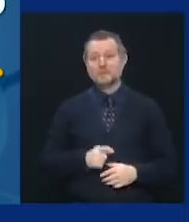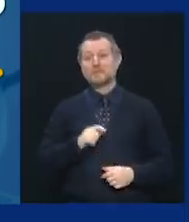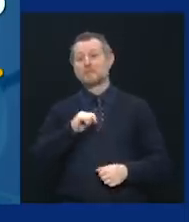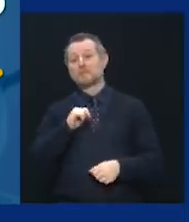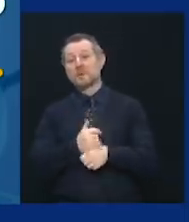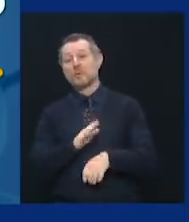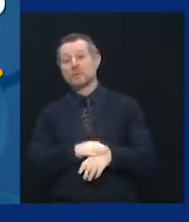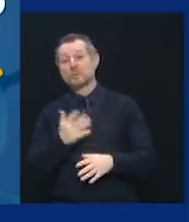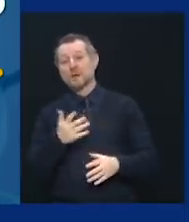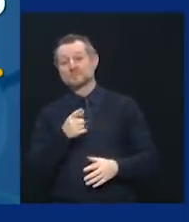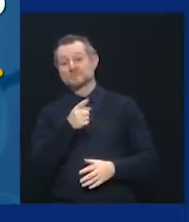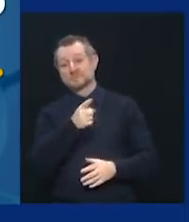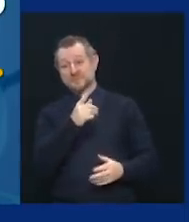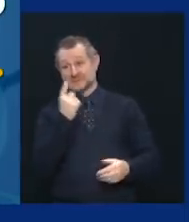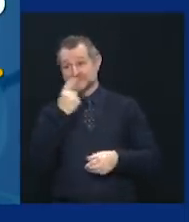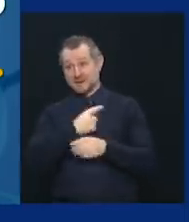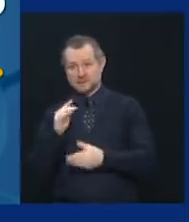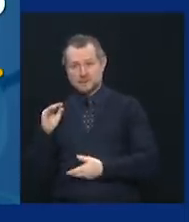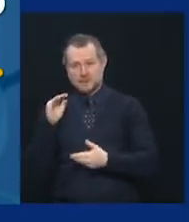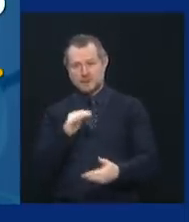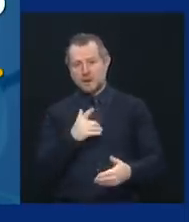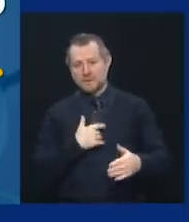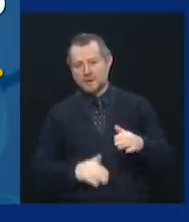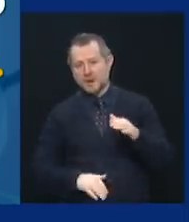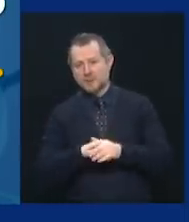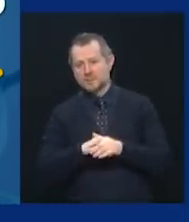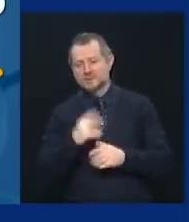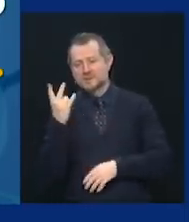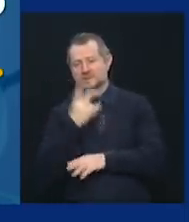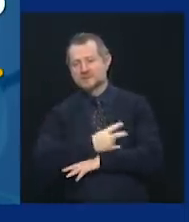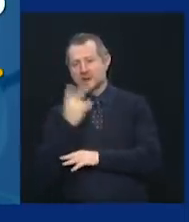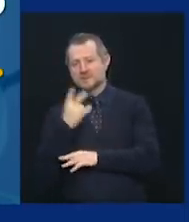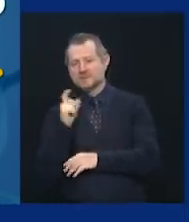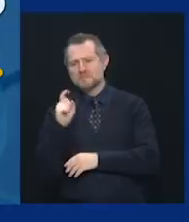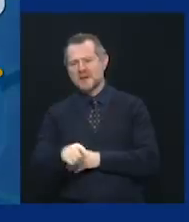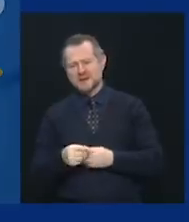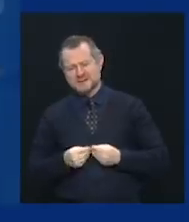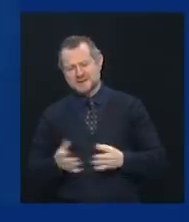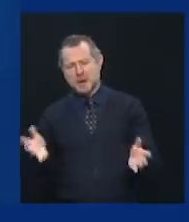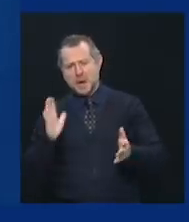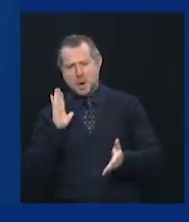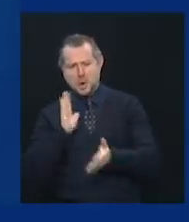the allocation, you have 7 days to use that allocation.